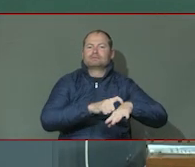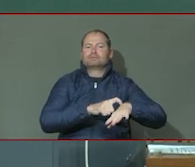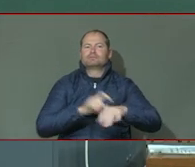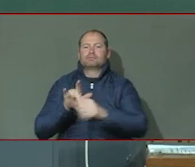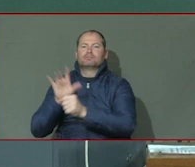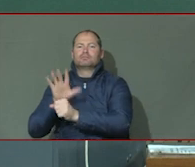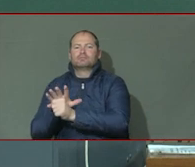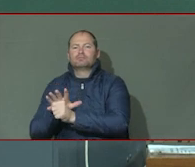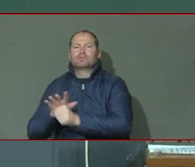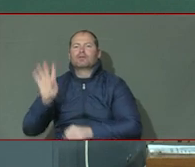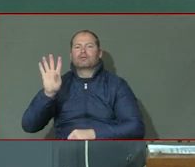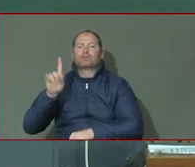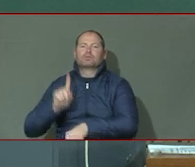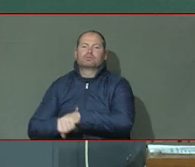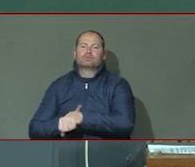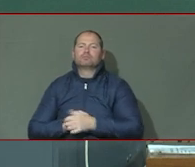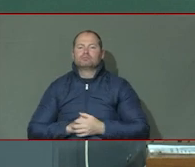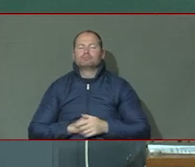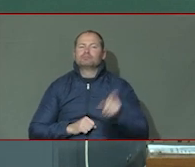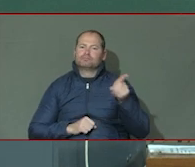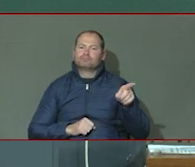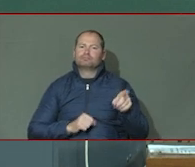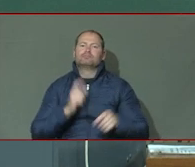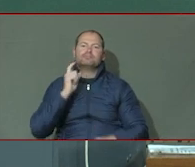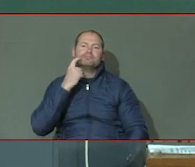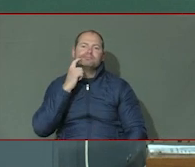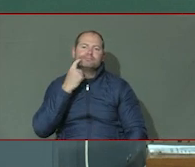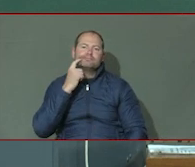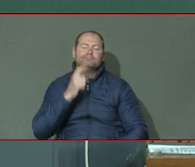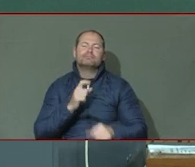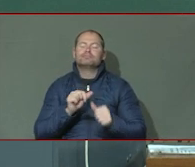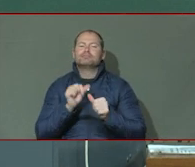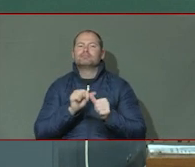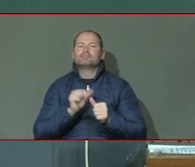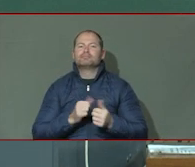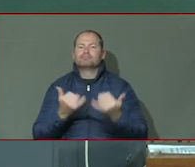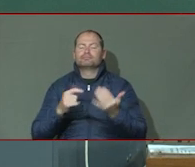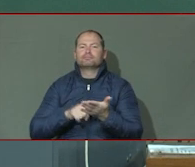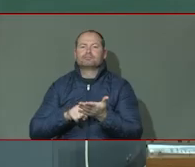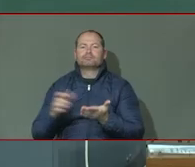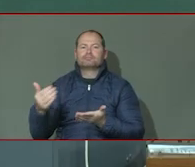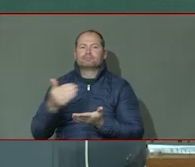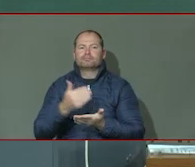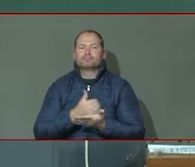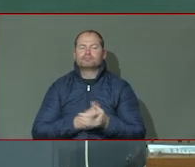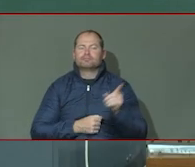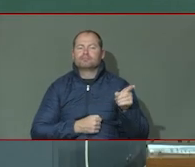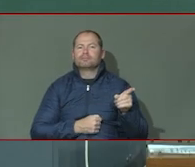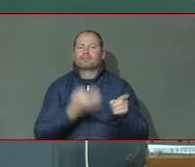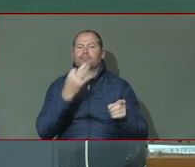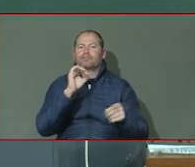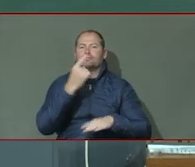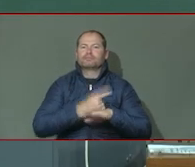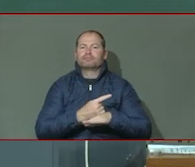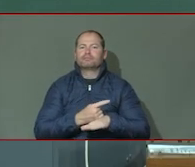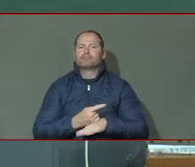only 4 times a year. So Candy is better. Debtors collection, Candy 30 days,